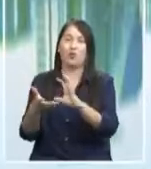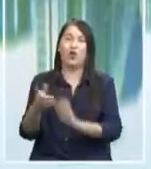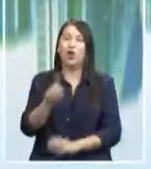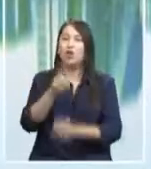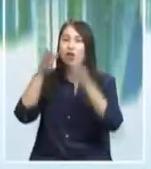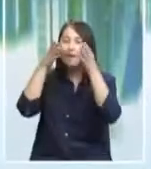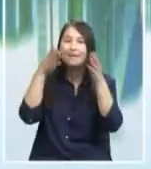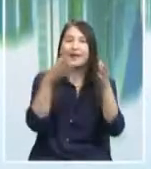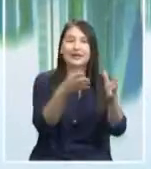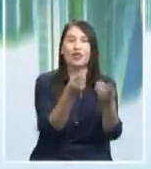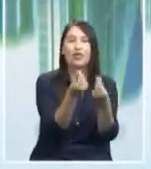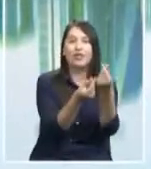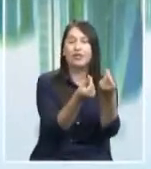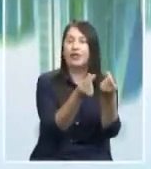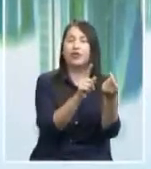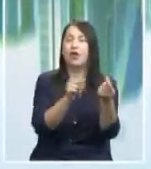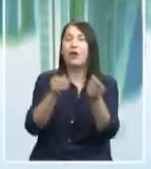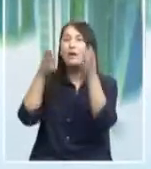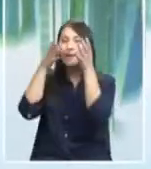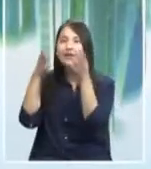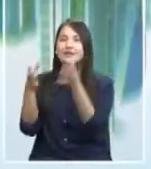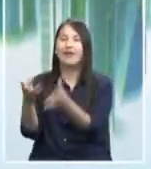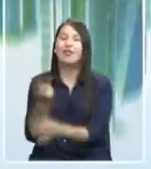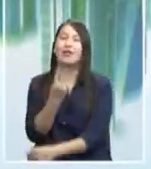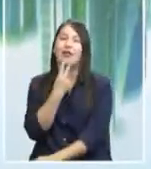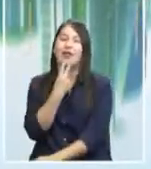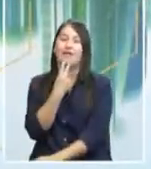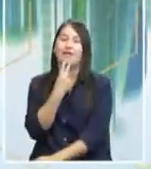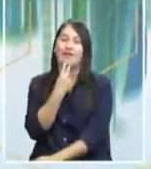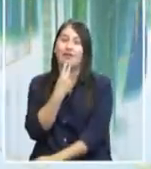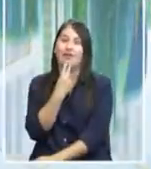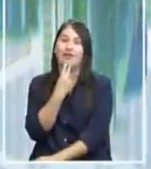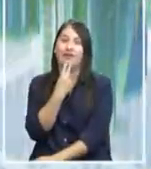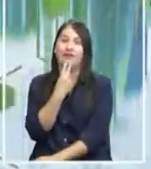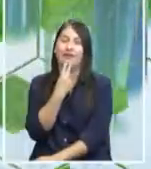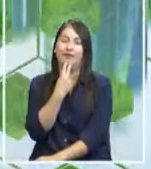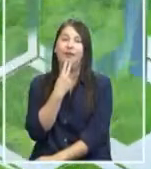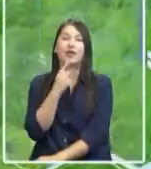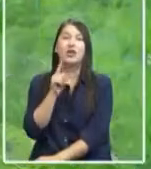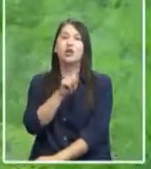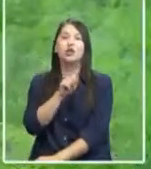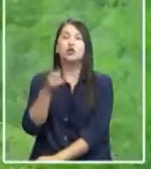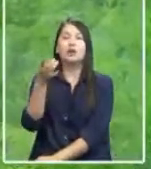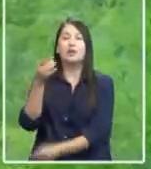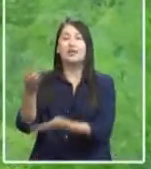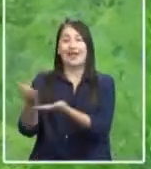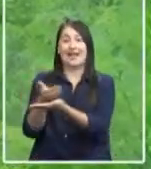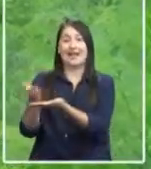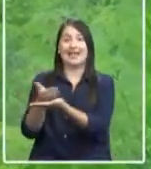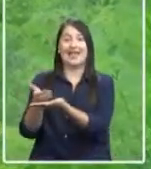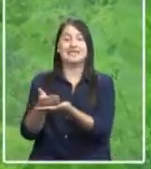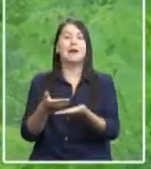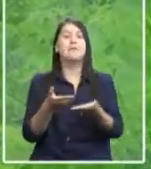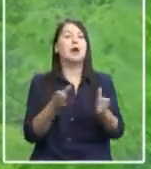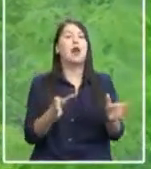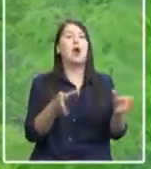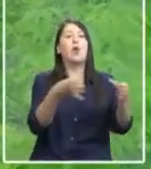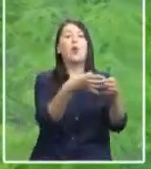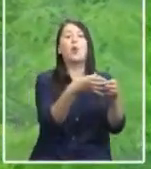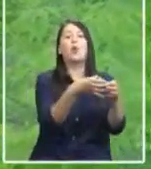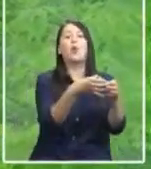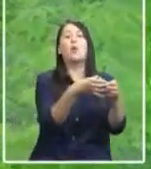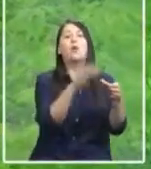rich. Wealth is shared by everybody else. So wealth and people should be living together,